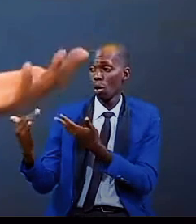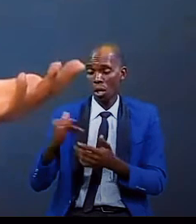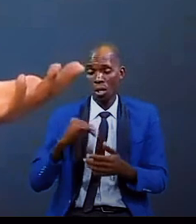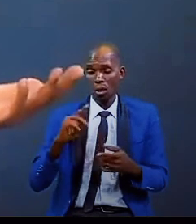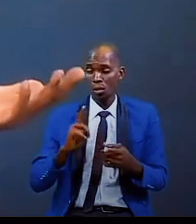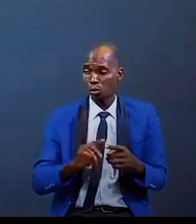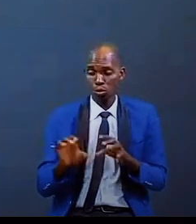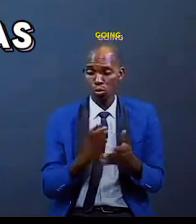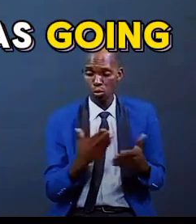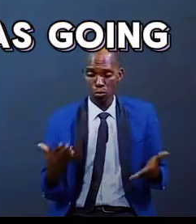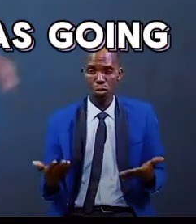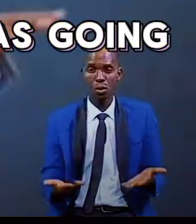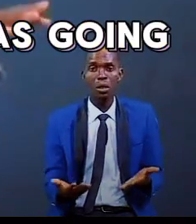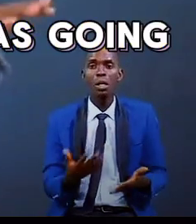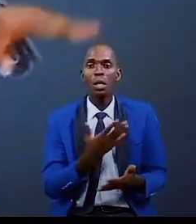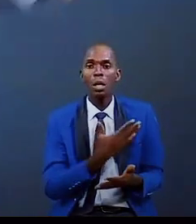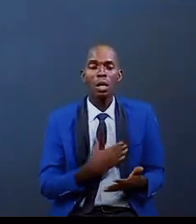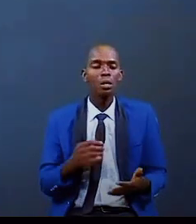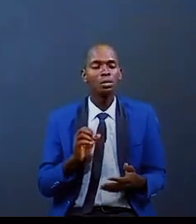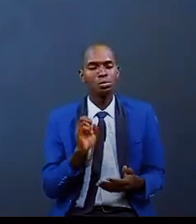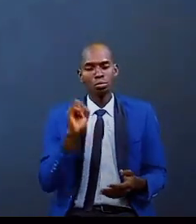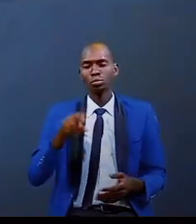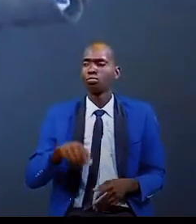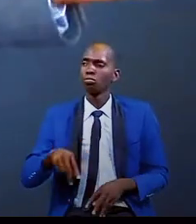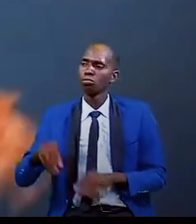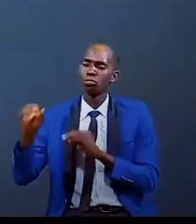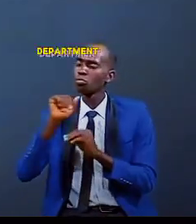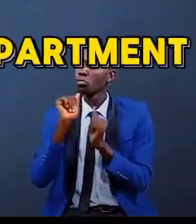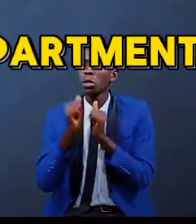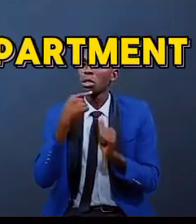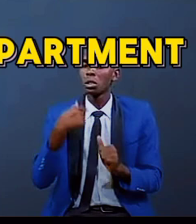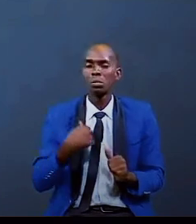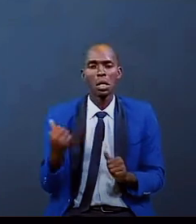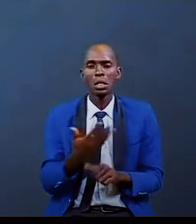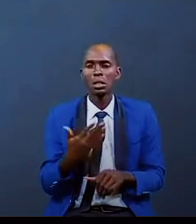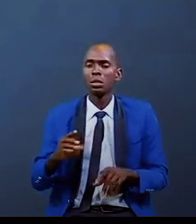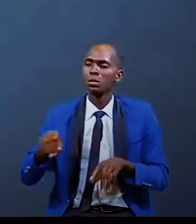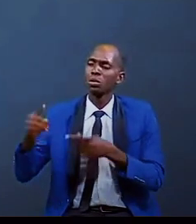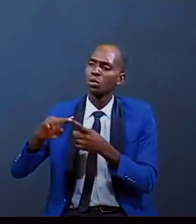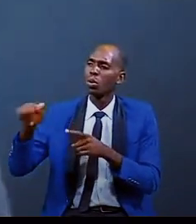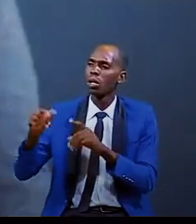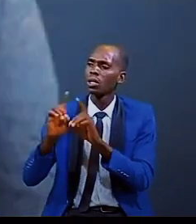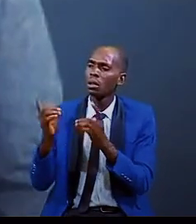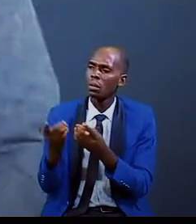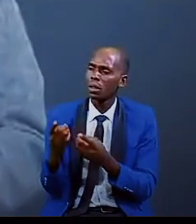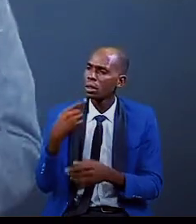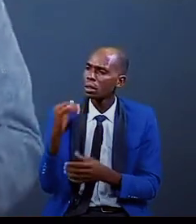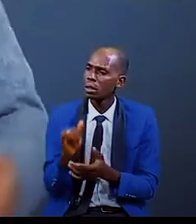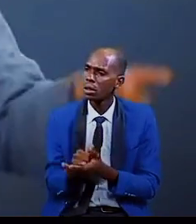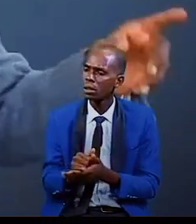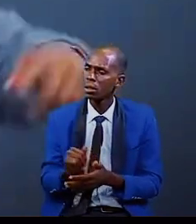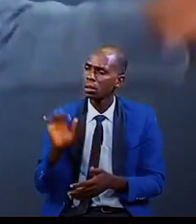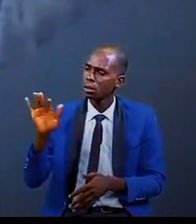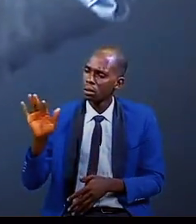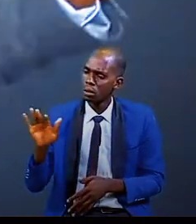he didn't even tell me what he was going to do, and then he got to that other department. He said, they registered this young